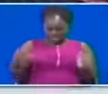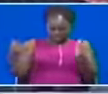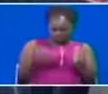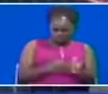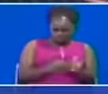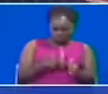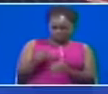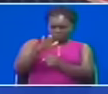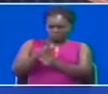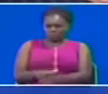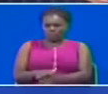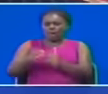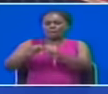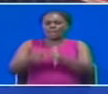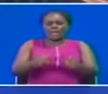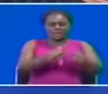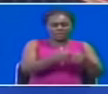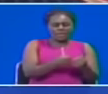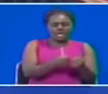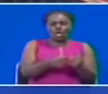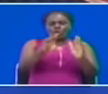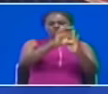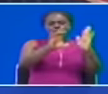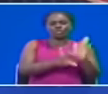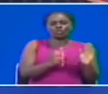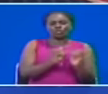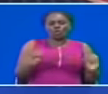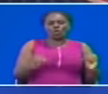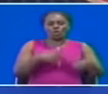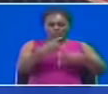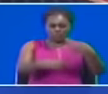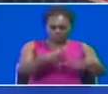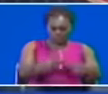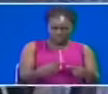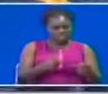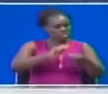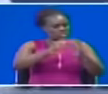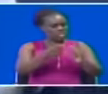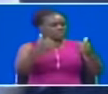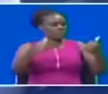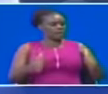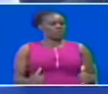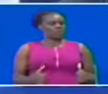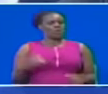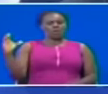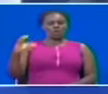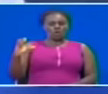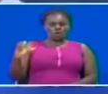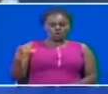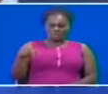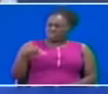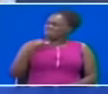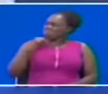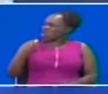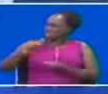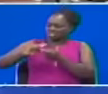this flawed, unlawful and unconstitutional process has not changed. Court says the issue is not